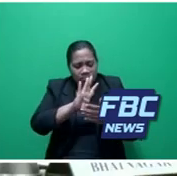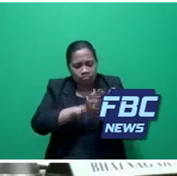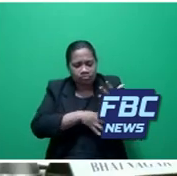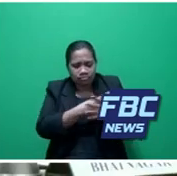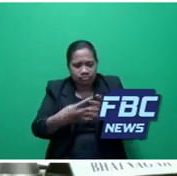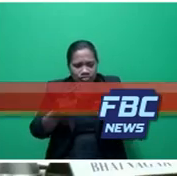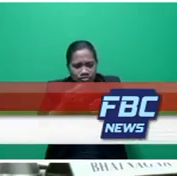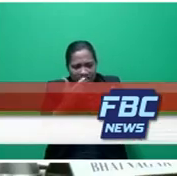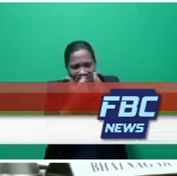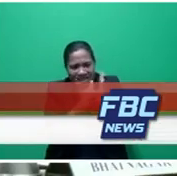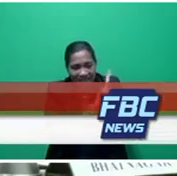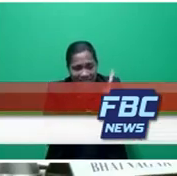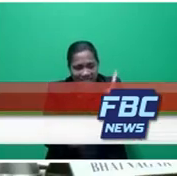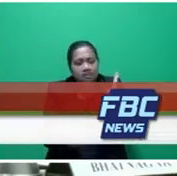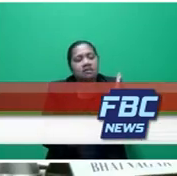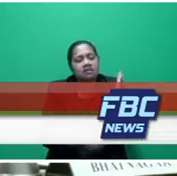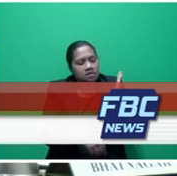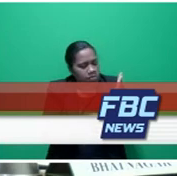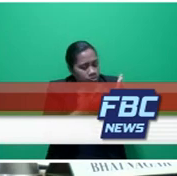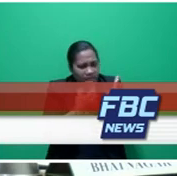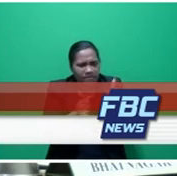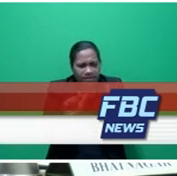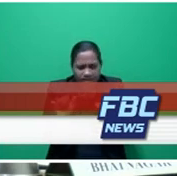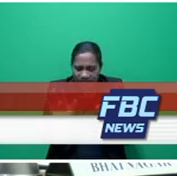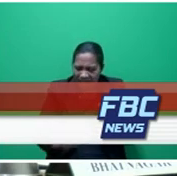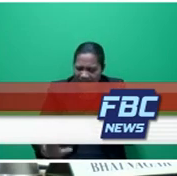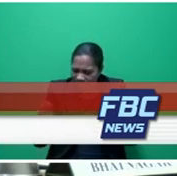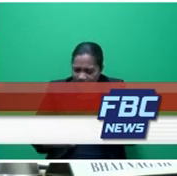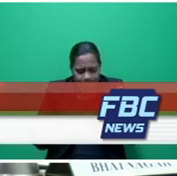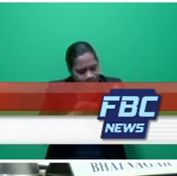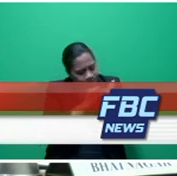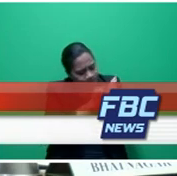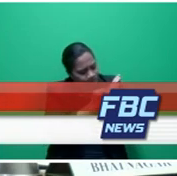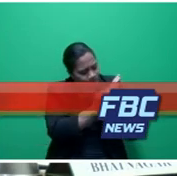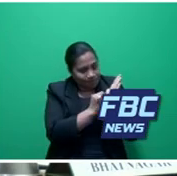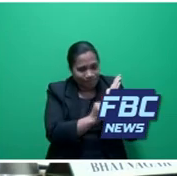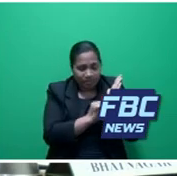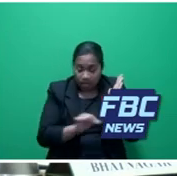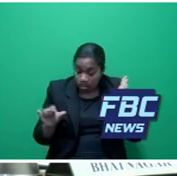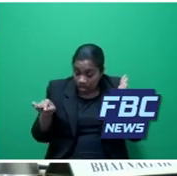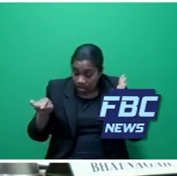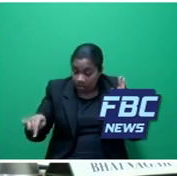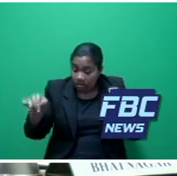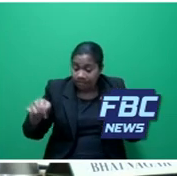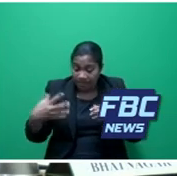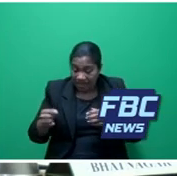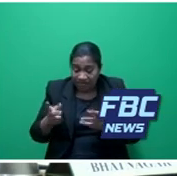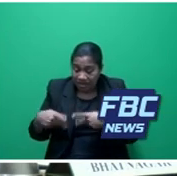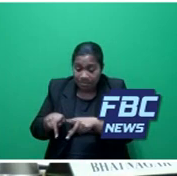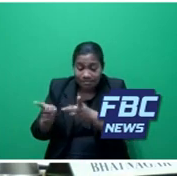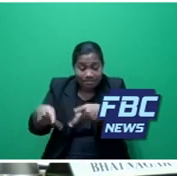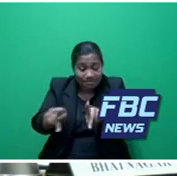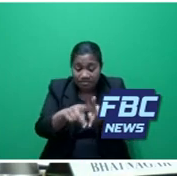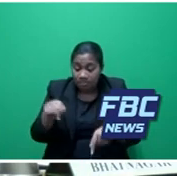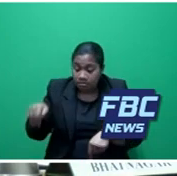Every area technical officer should submit to the operations director